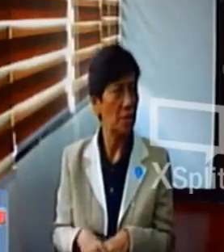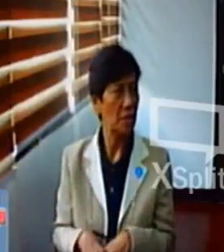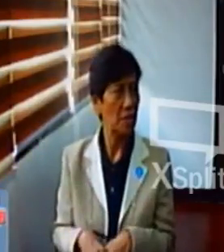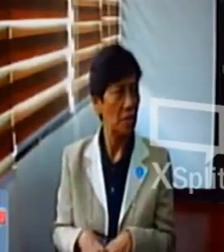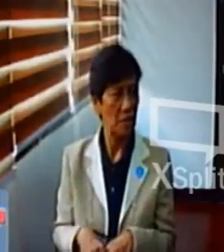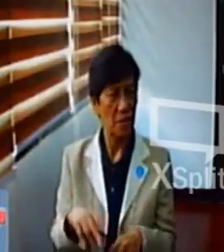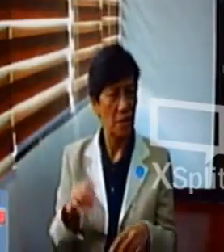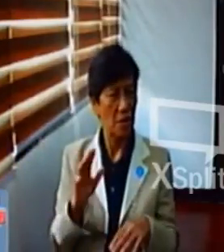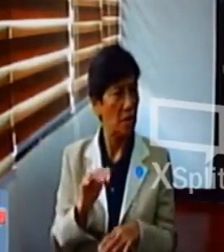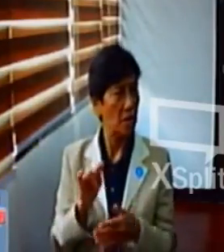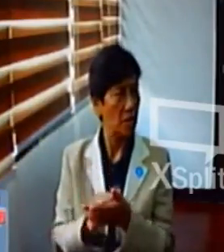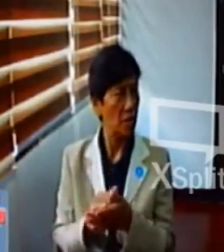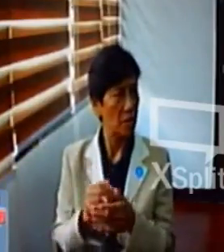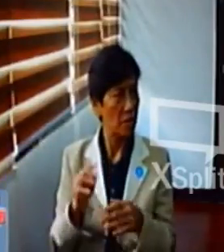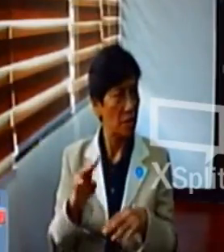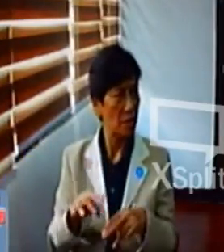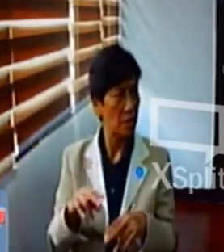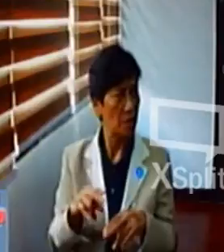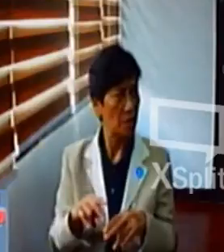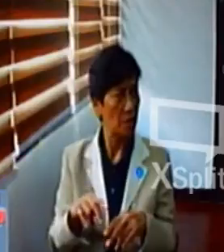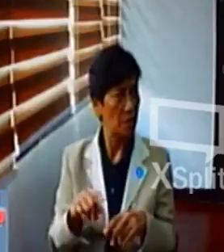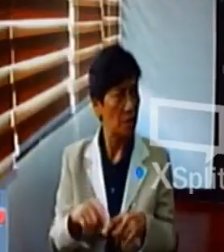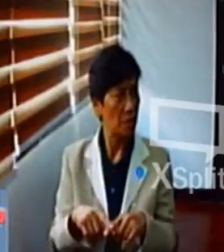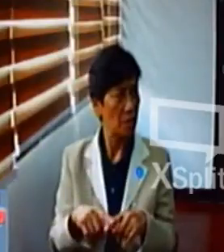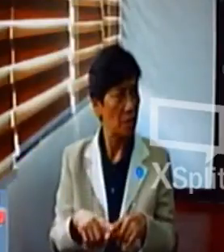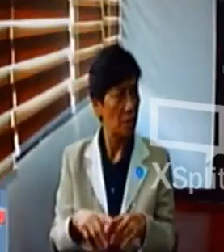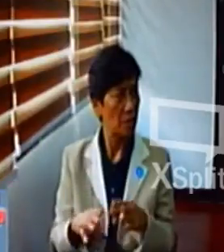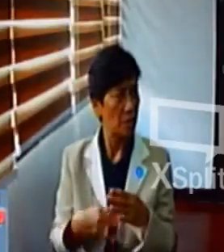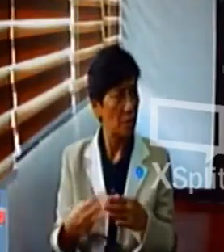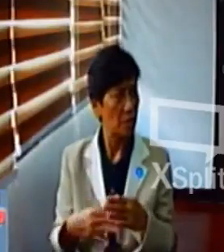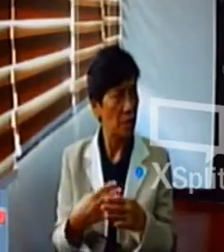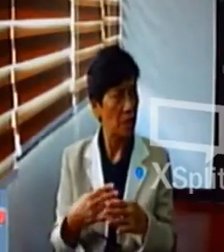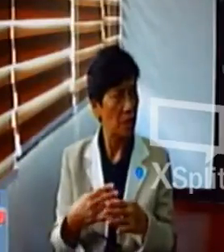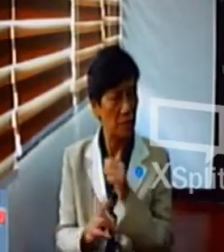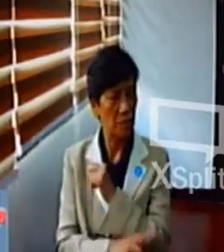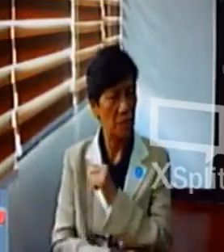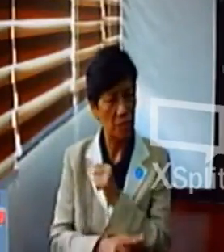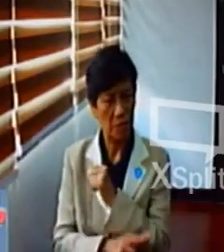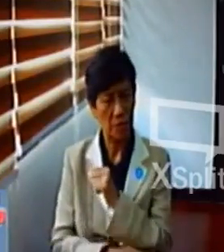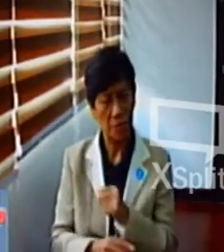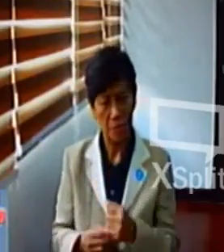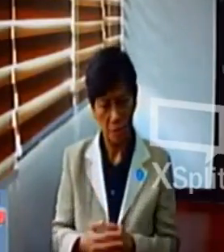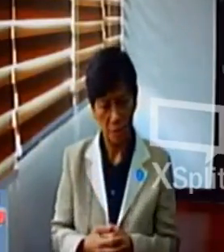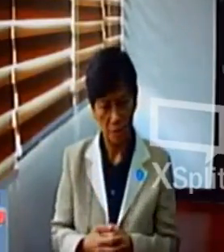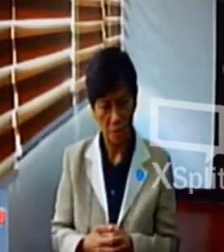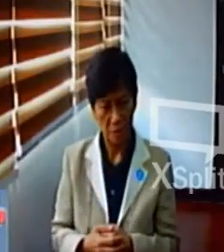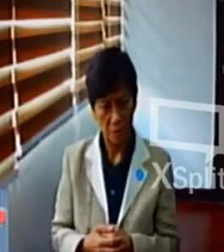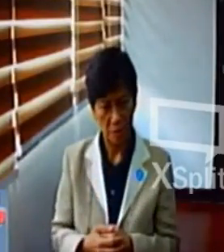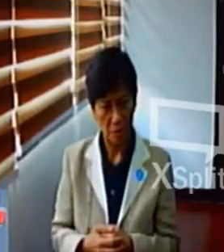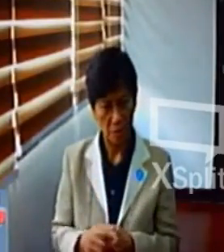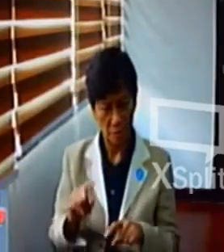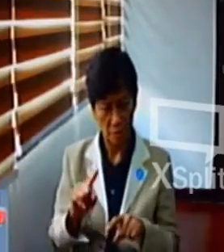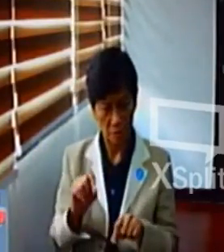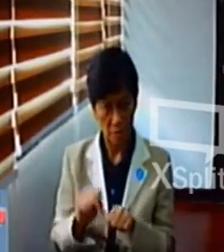on some time series information in the region and some modeling. So climate change